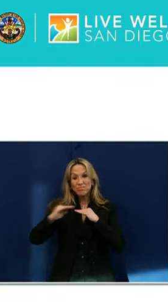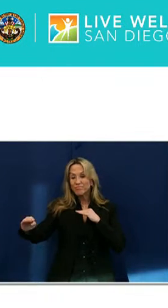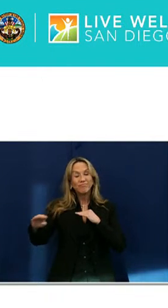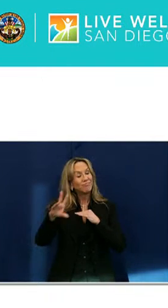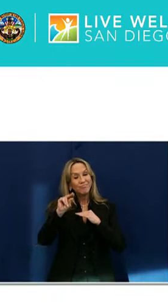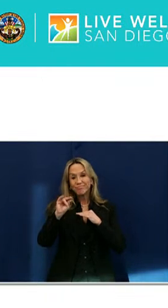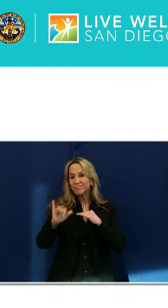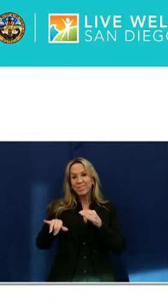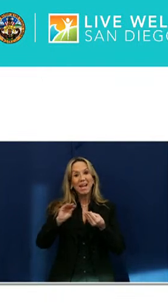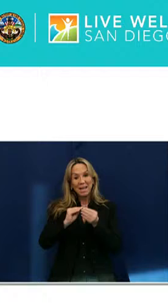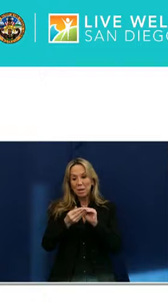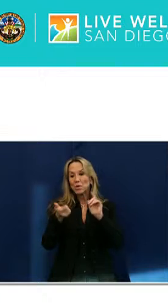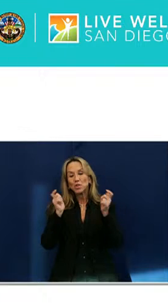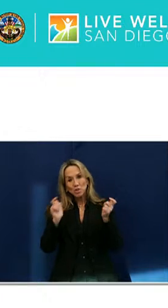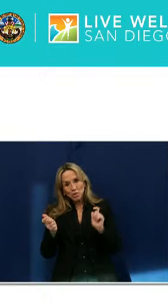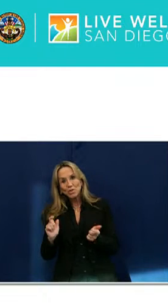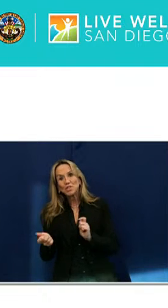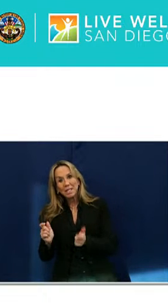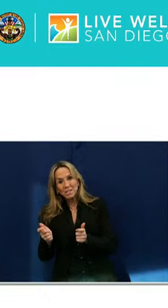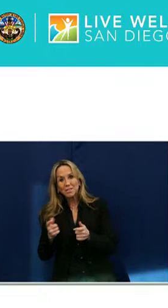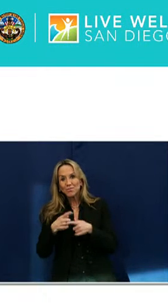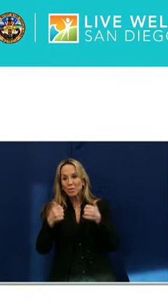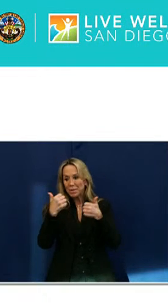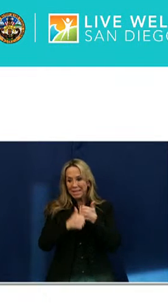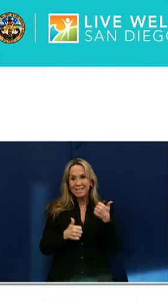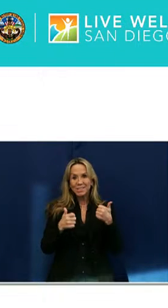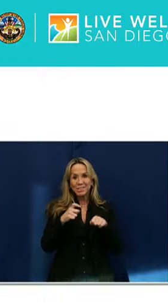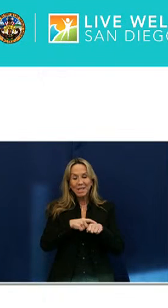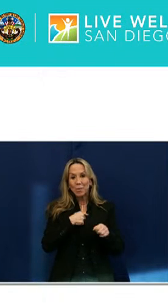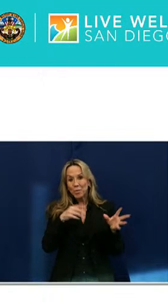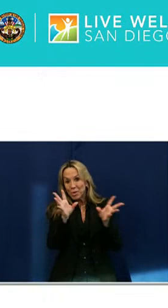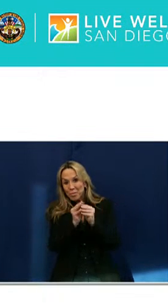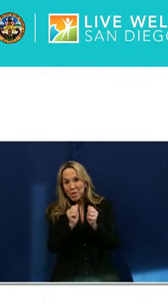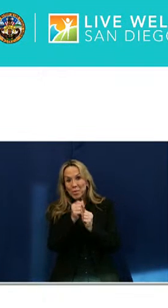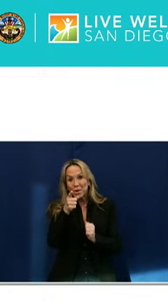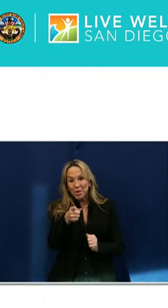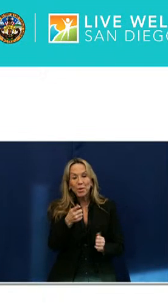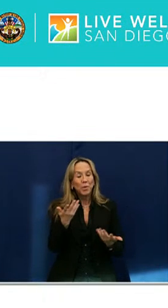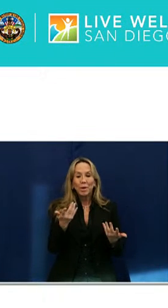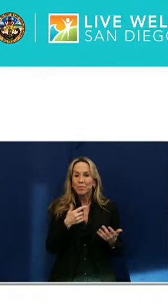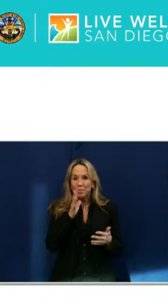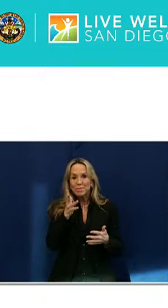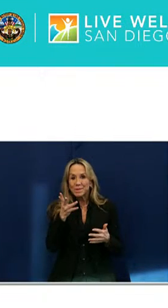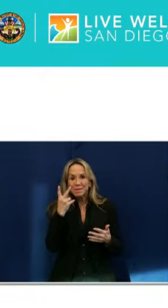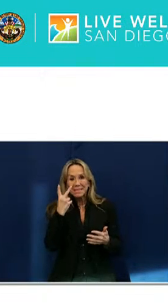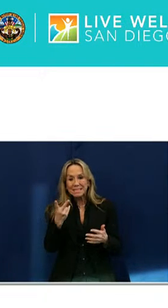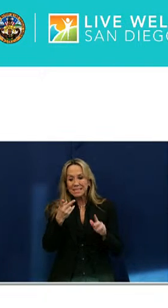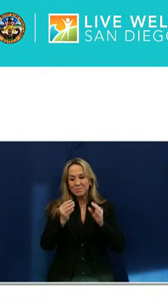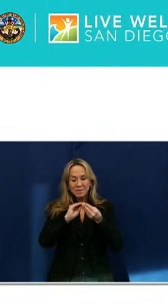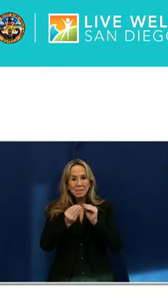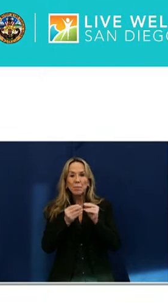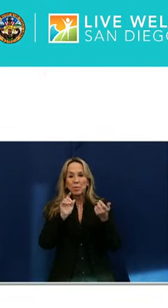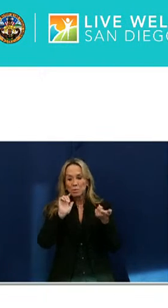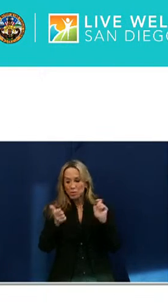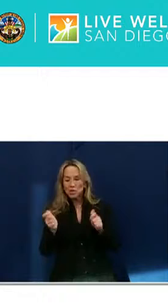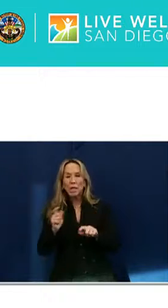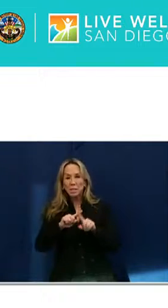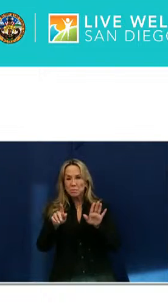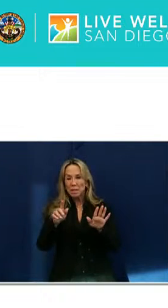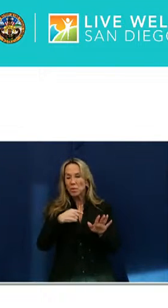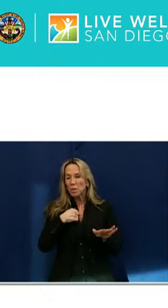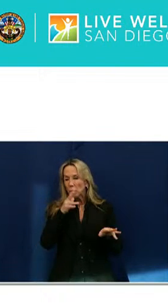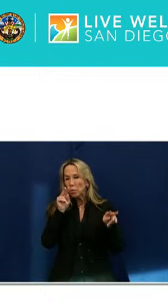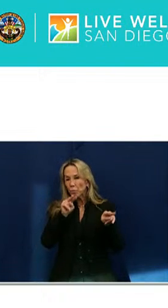from our briefings, from briefing to briefing, so we will continue to monitor that as well. If we go to the next